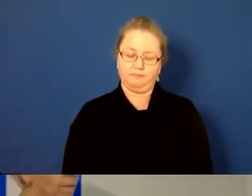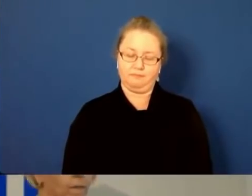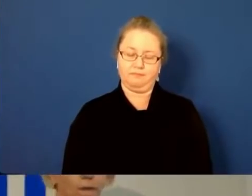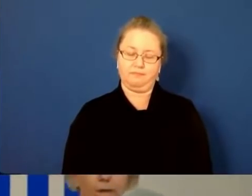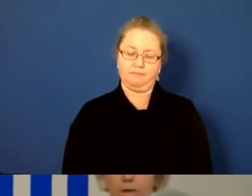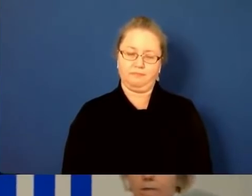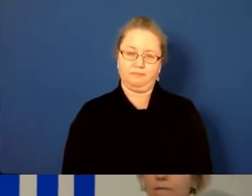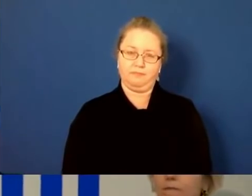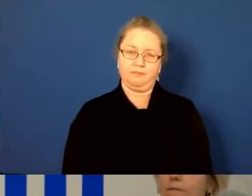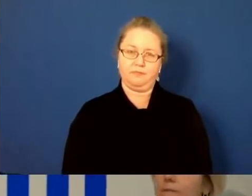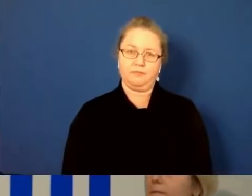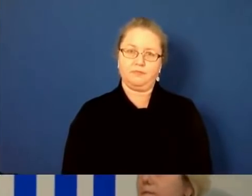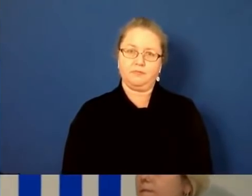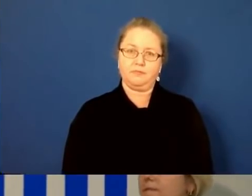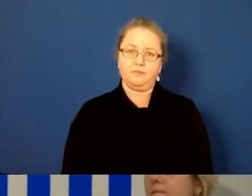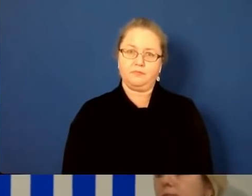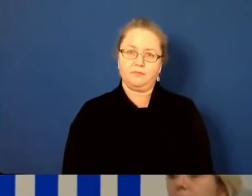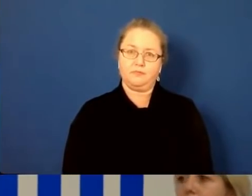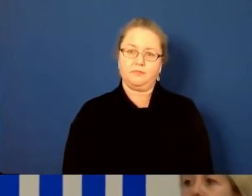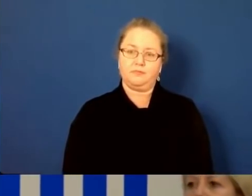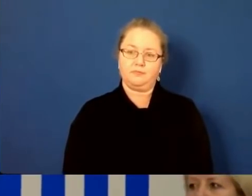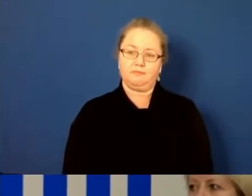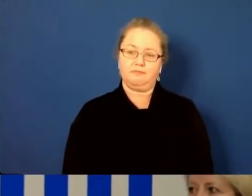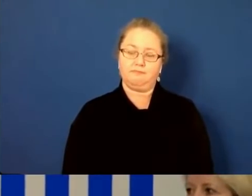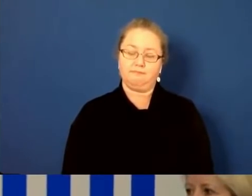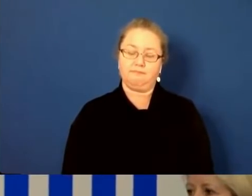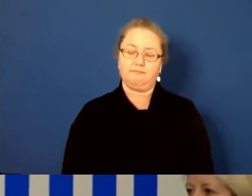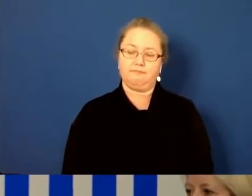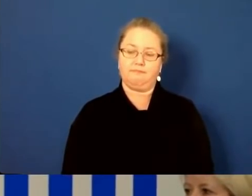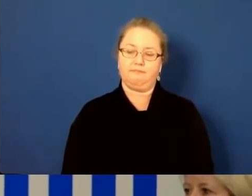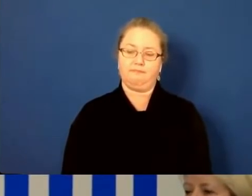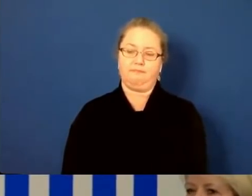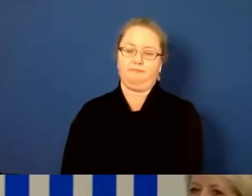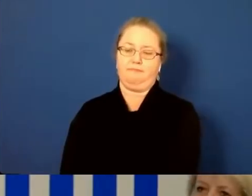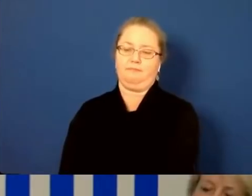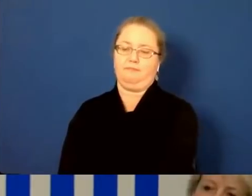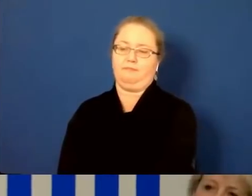Oui, pour ma part, je suis d'accord, bien entendu, avec le Dr. Henry.